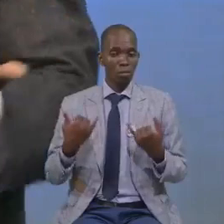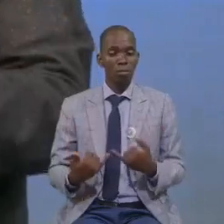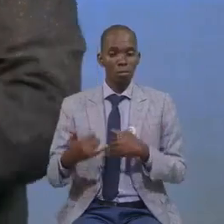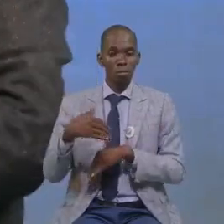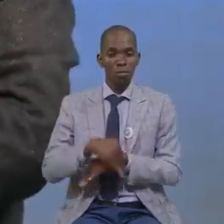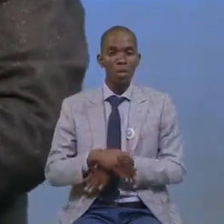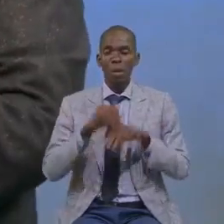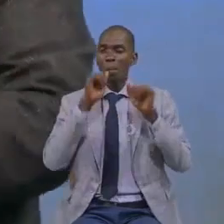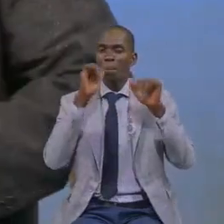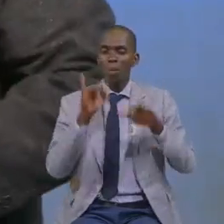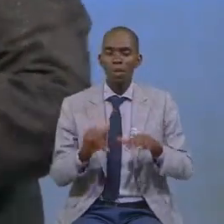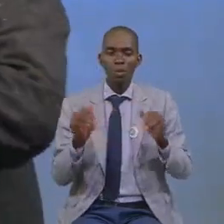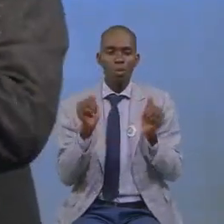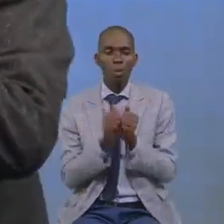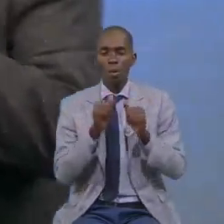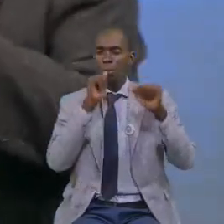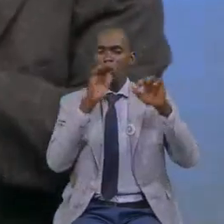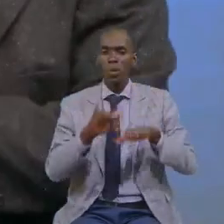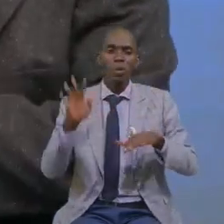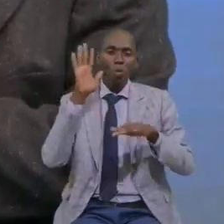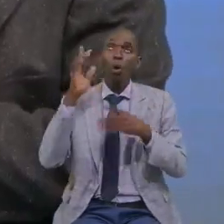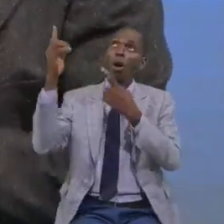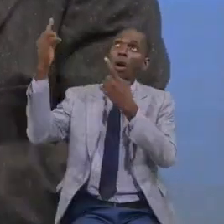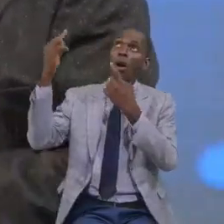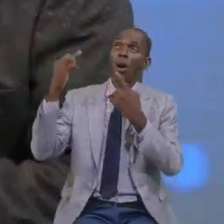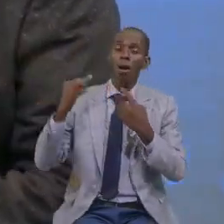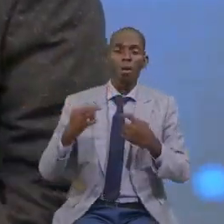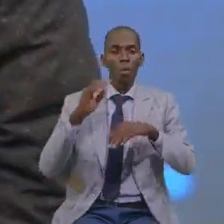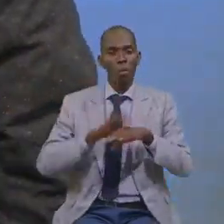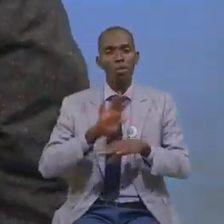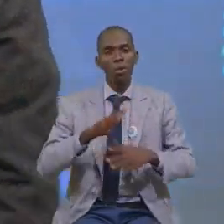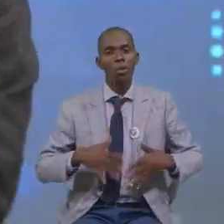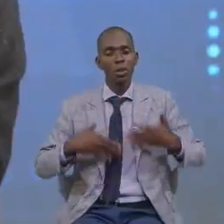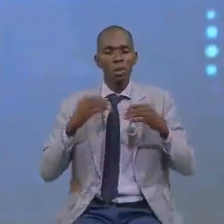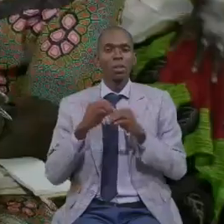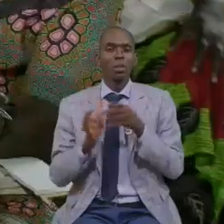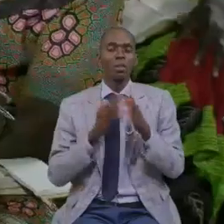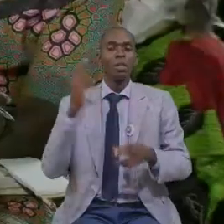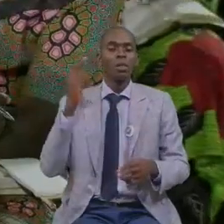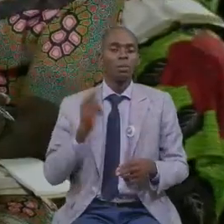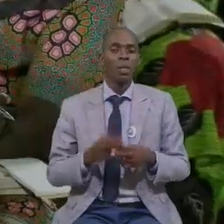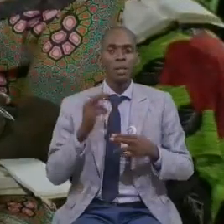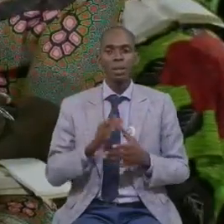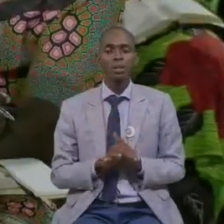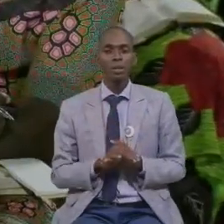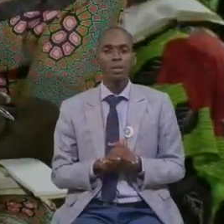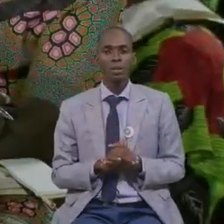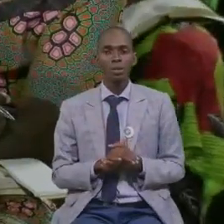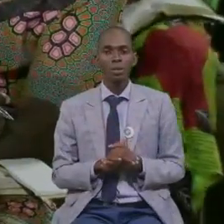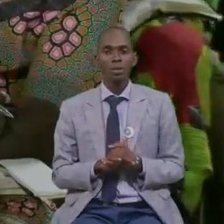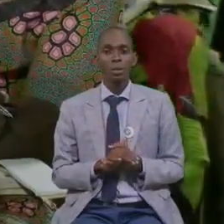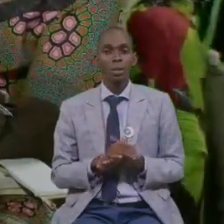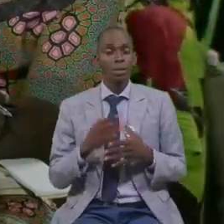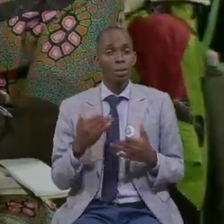upon blessings will come from heaven and come upon your life in Jesus' name. It's